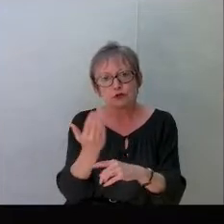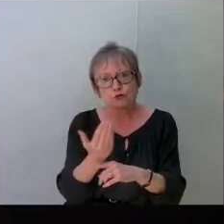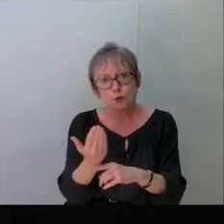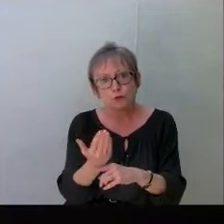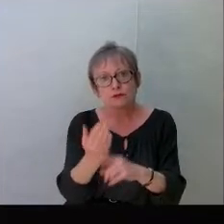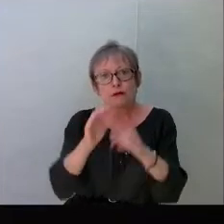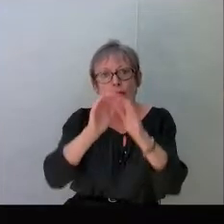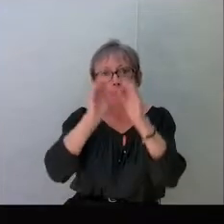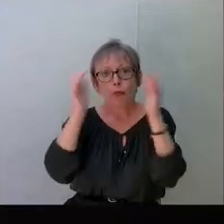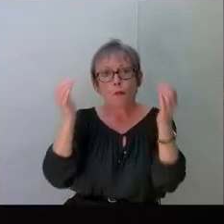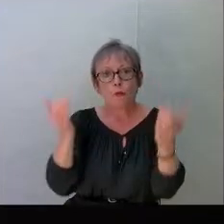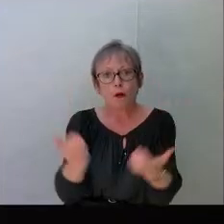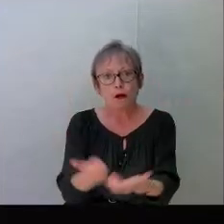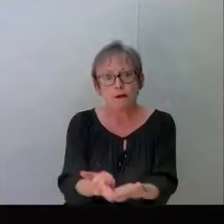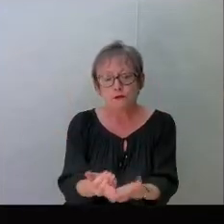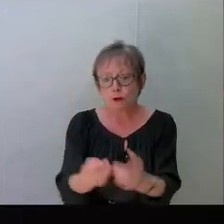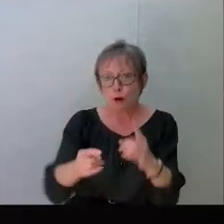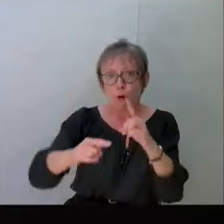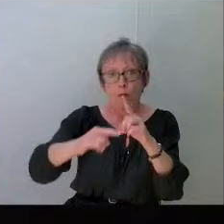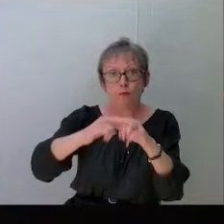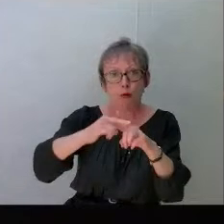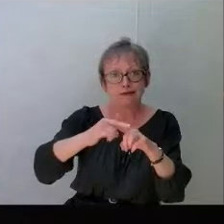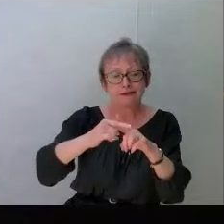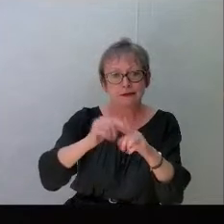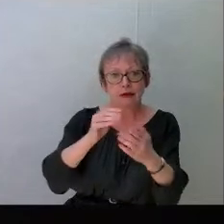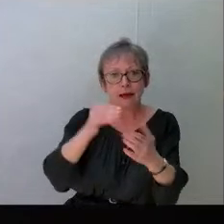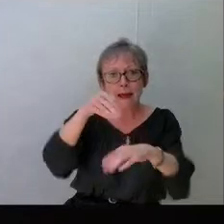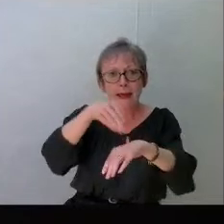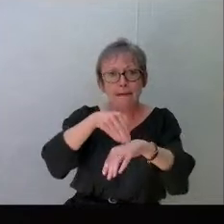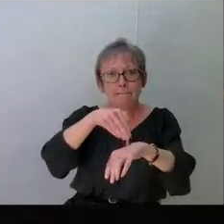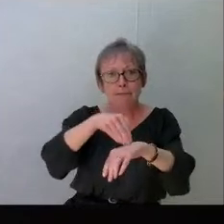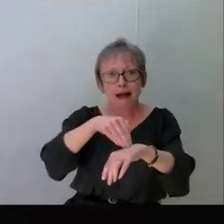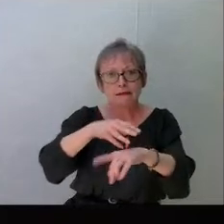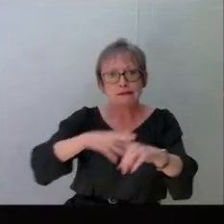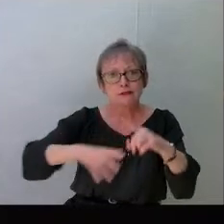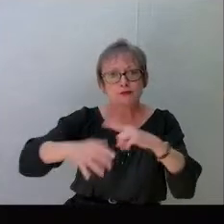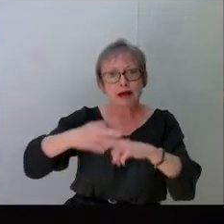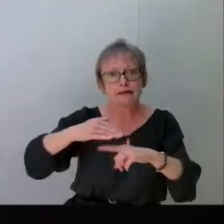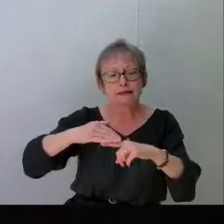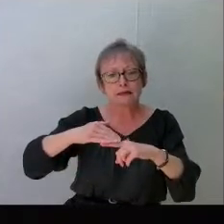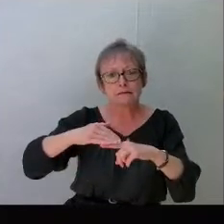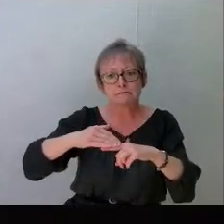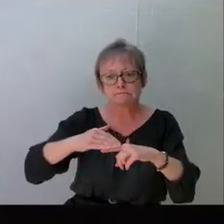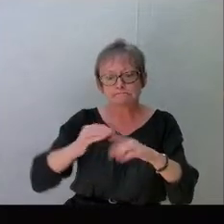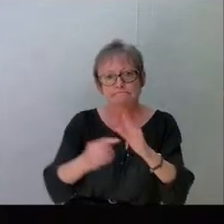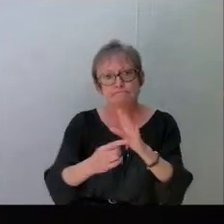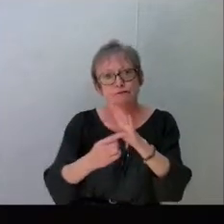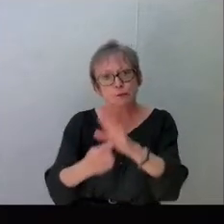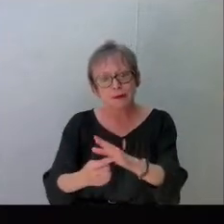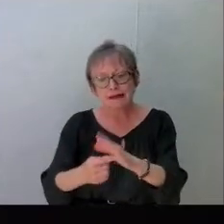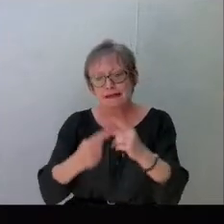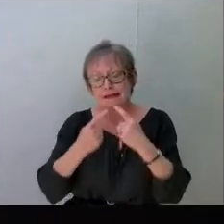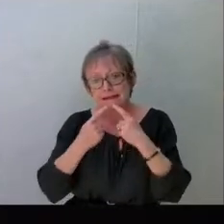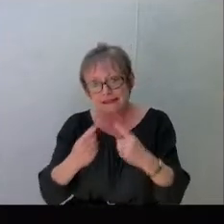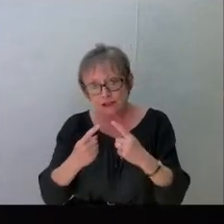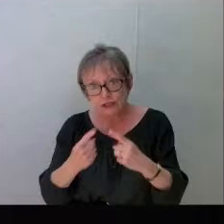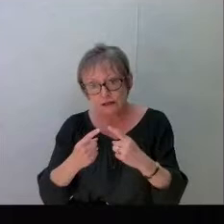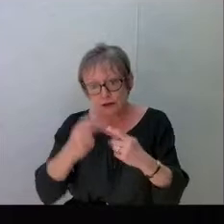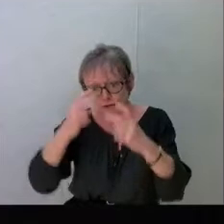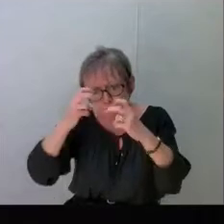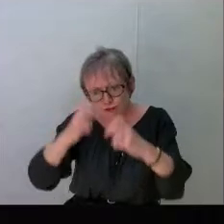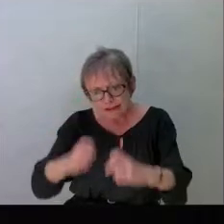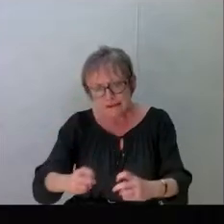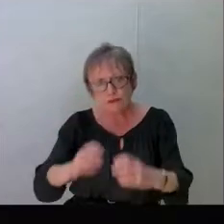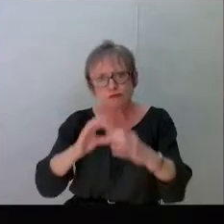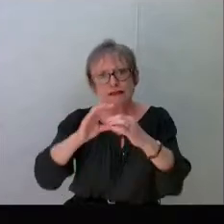school is to have a positive impact in our society. That's exemplified by our teaching and our research